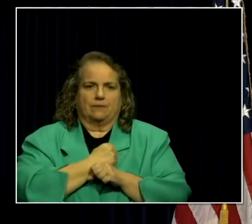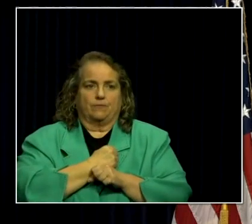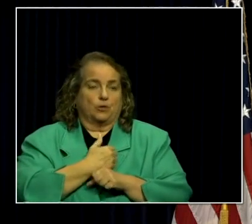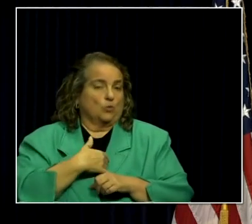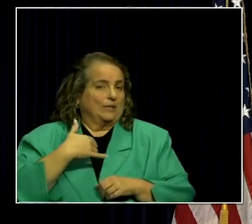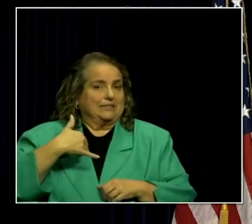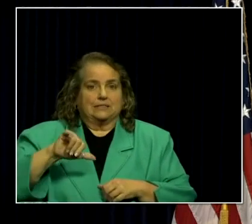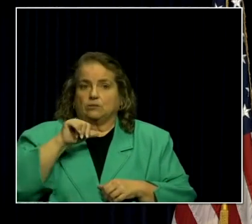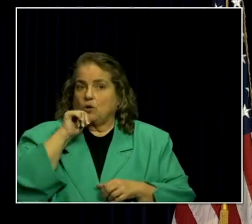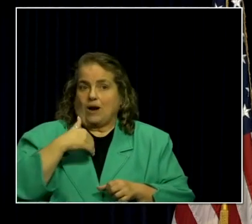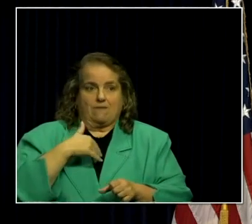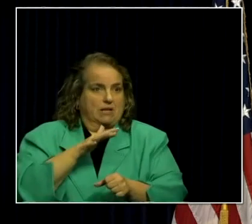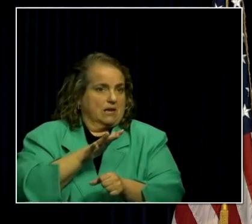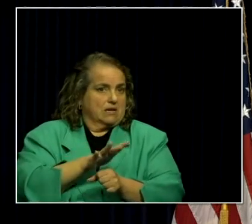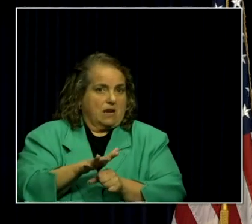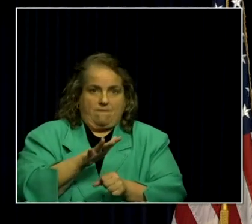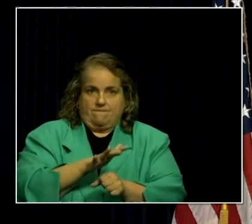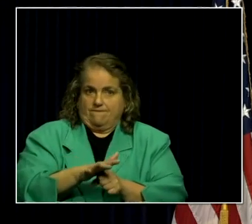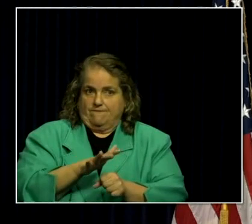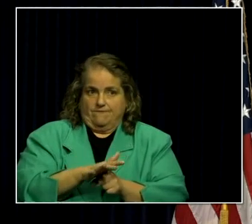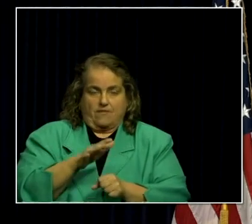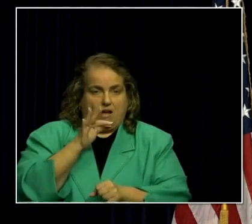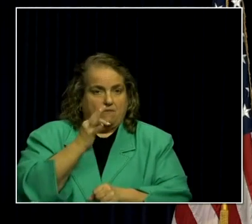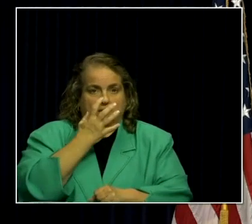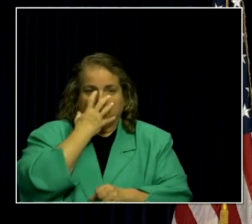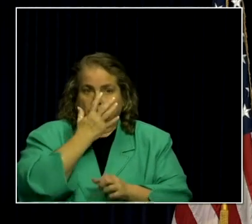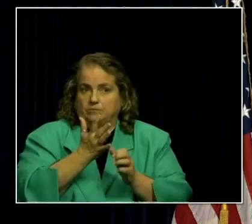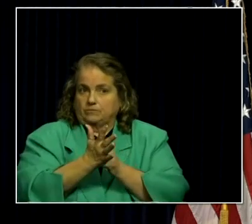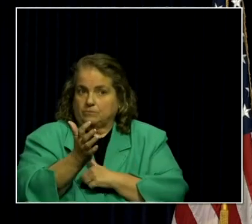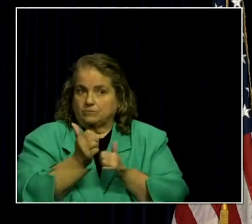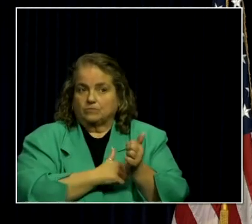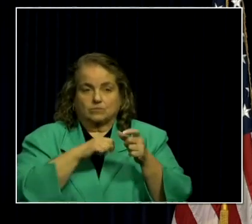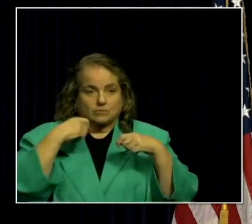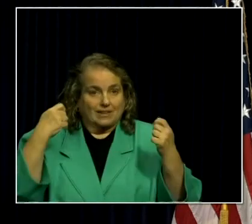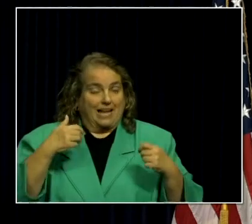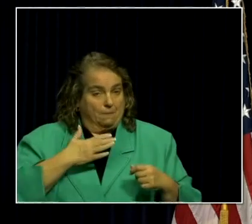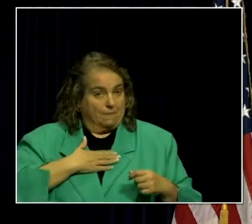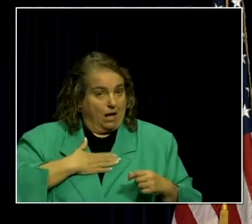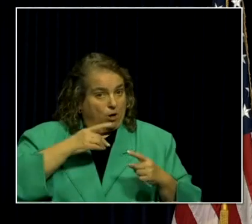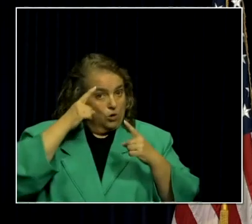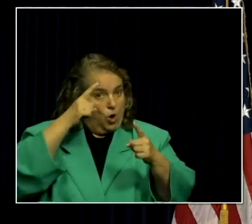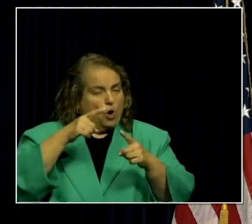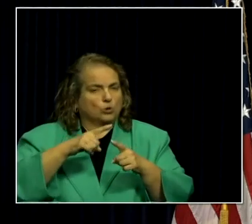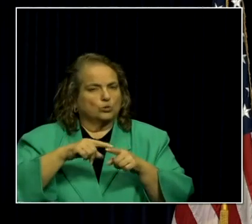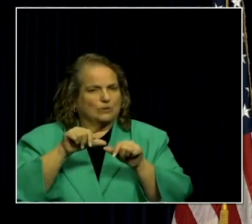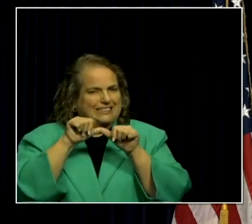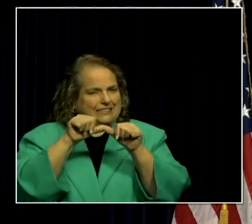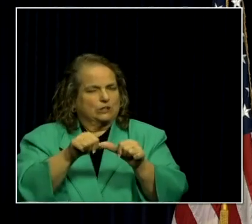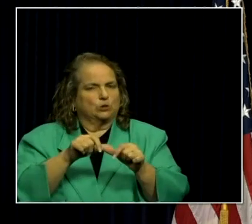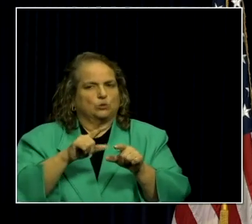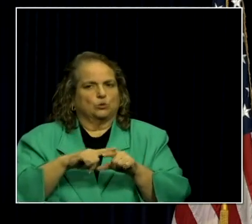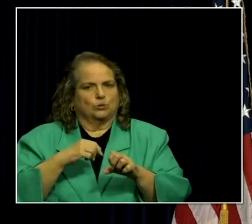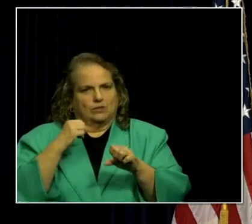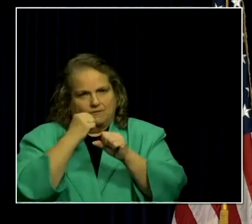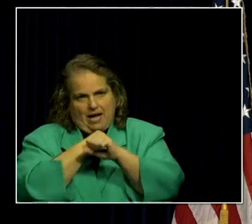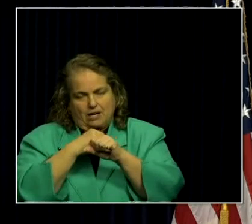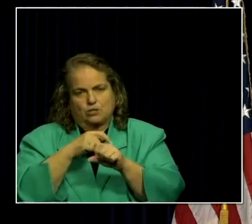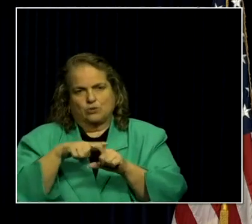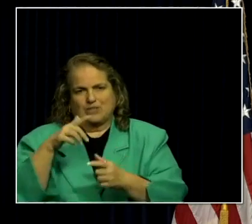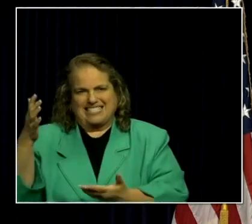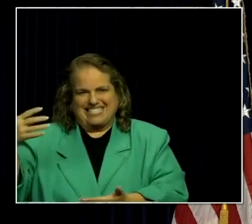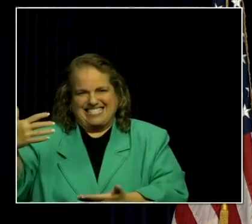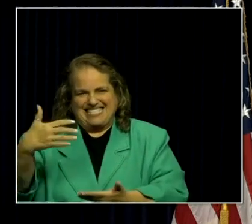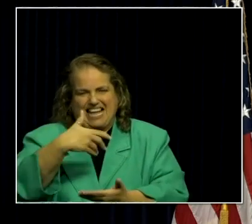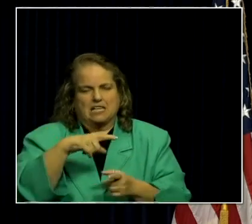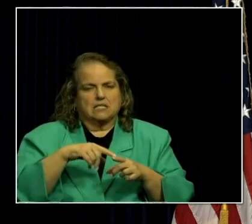what we're going to need for a sustained surge. And my goal is to continue to procure as much of it as possible so that we